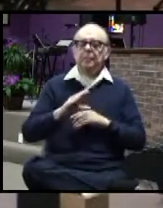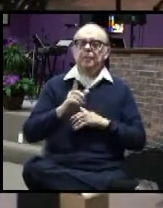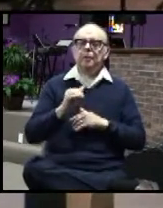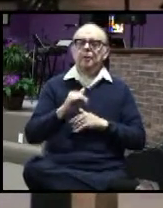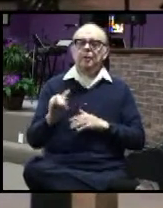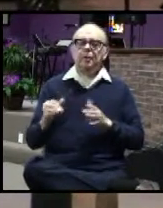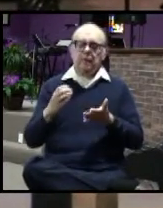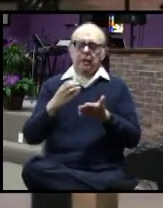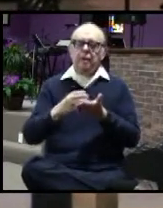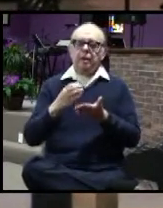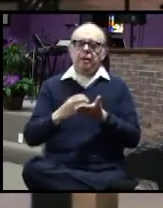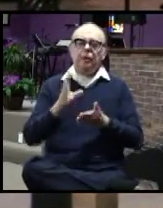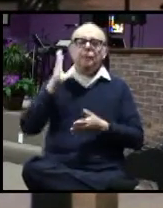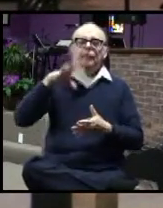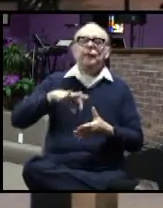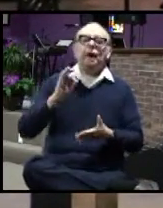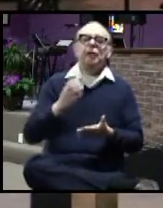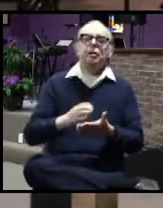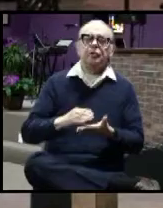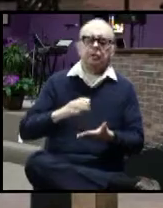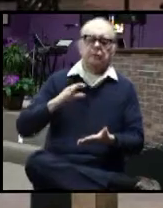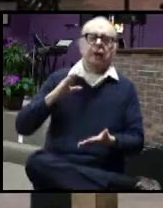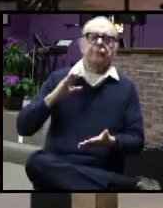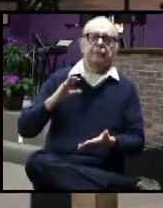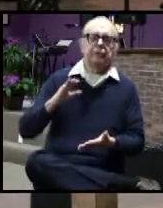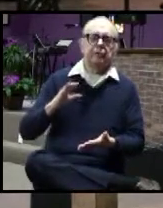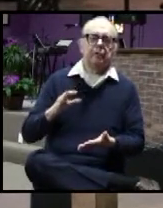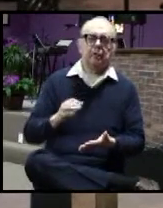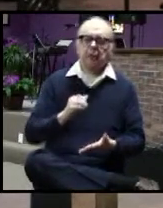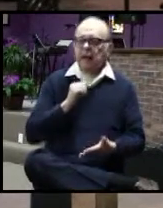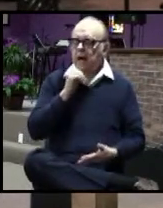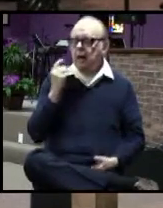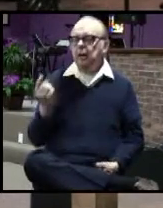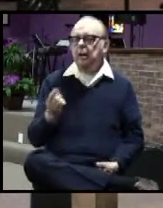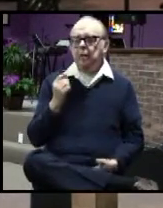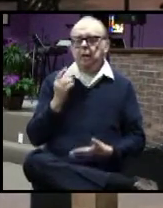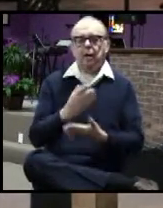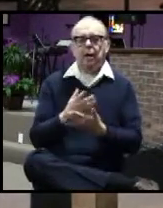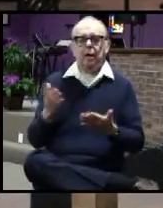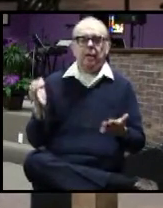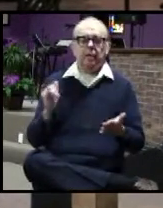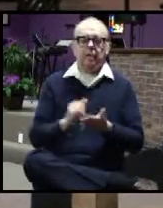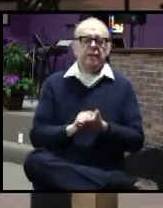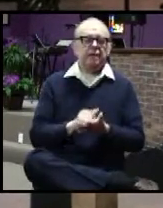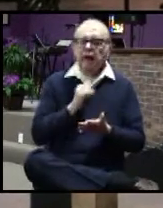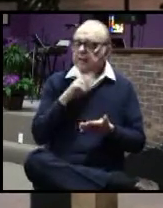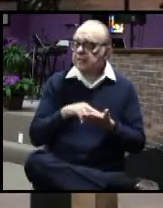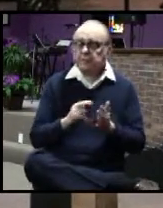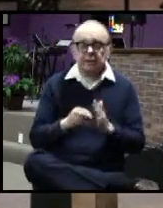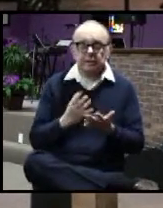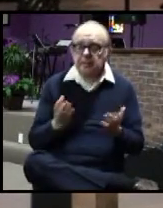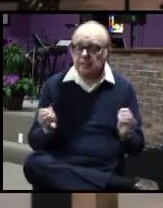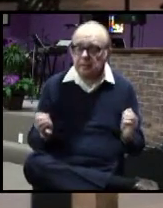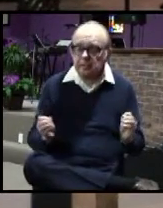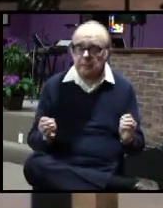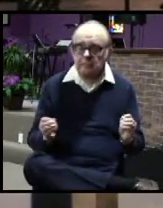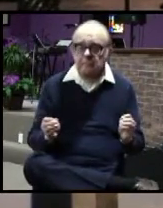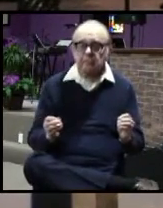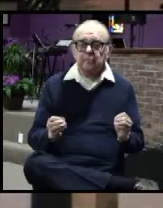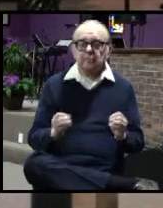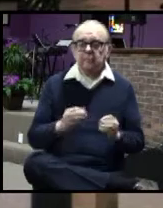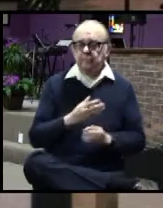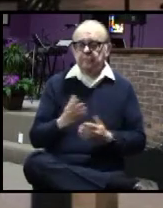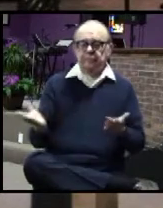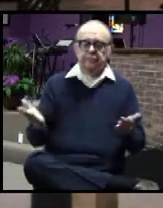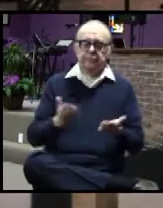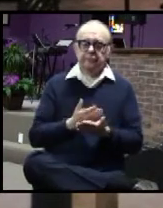some treasure. It's not just something that doesn't really mean anything, but there is